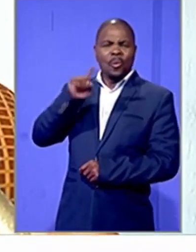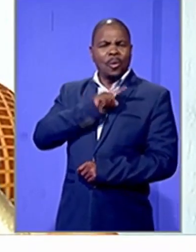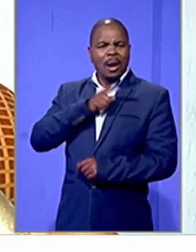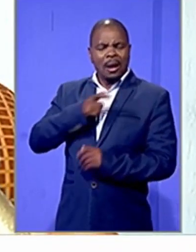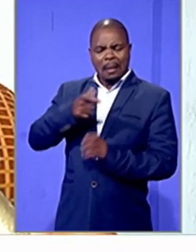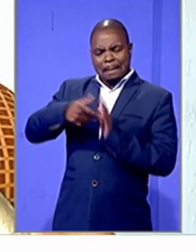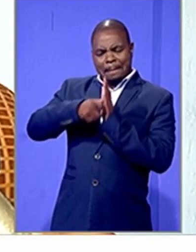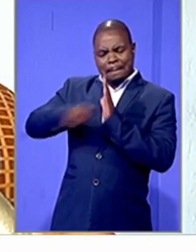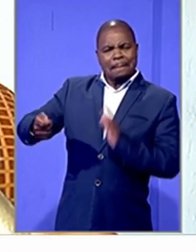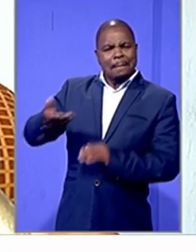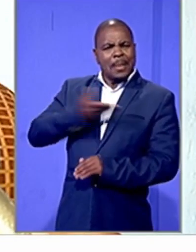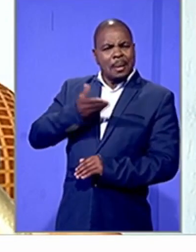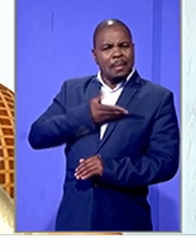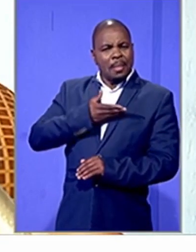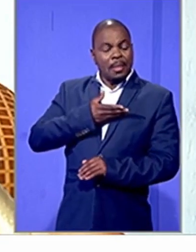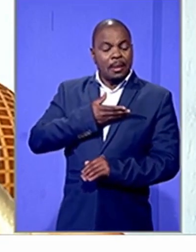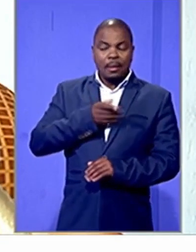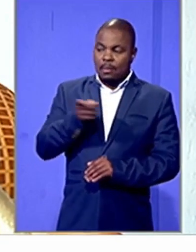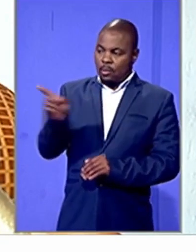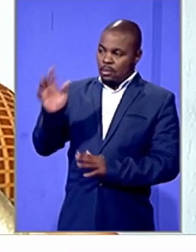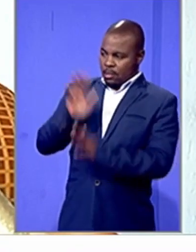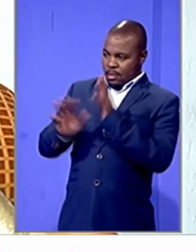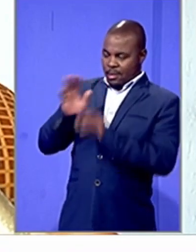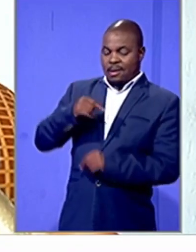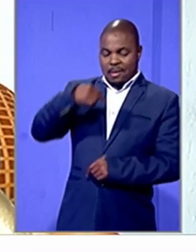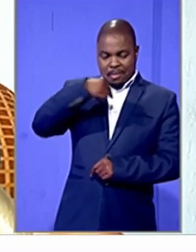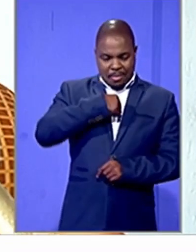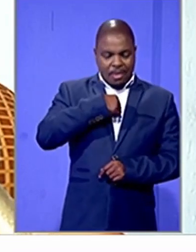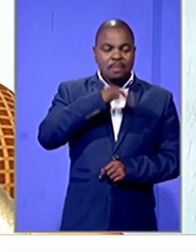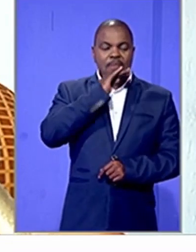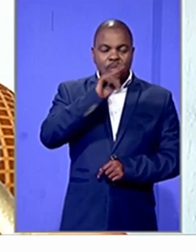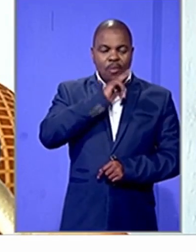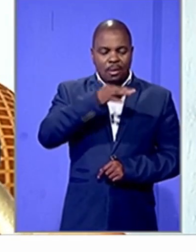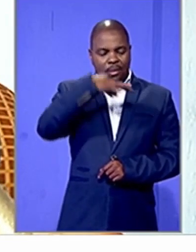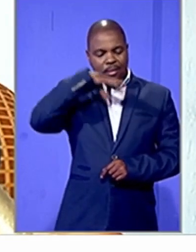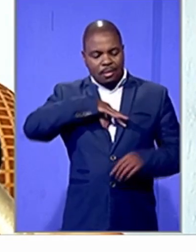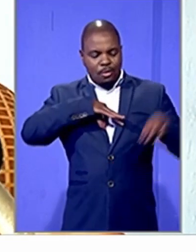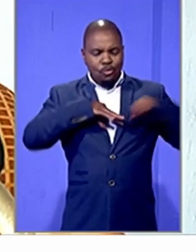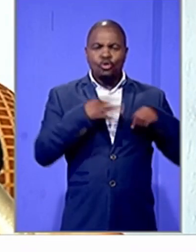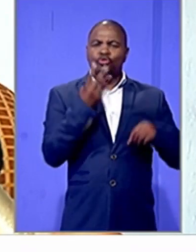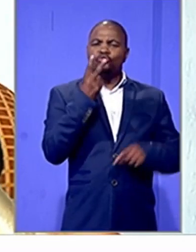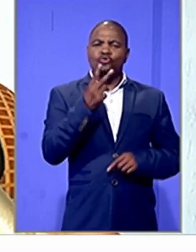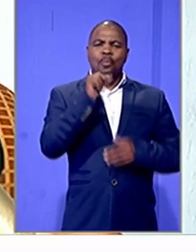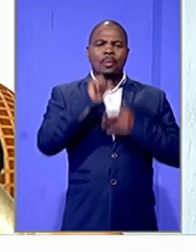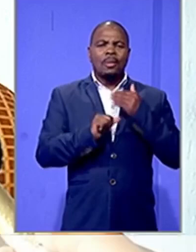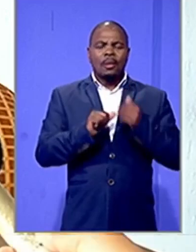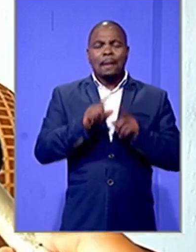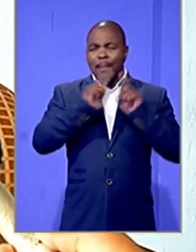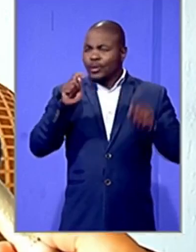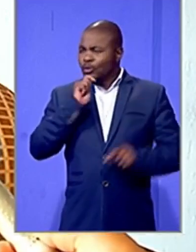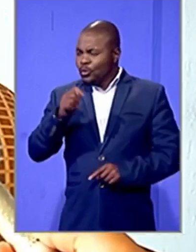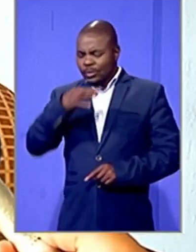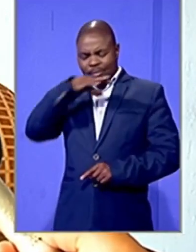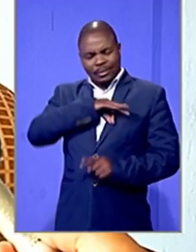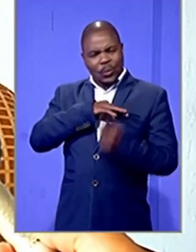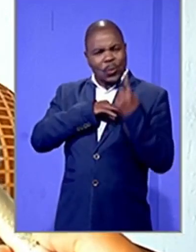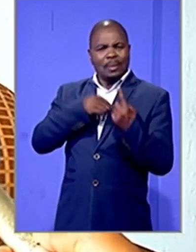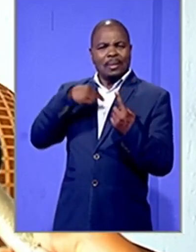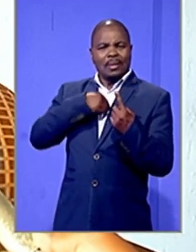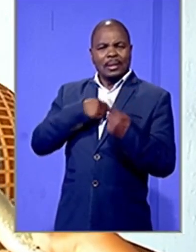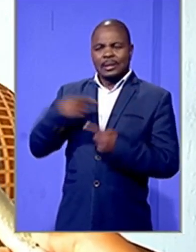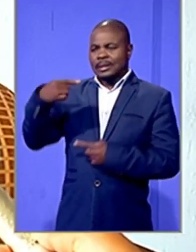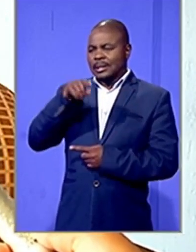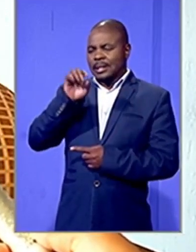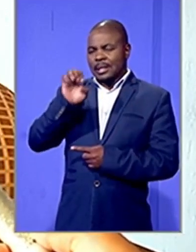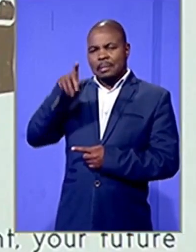ra gore nna ke hwetša megolo ye mebedi ka kgwedi. Molaelo gore a gona mogolo o mongwe ko hwetša ntle le wa GEPF